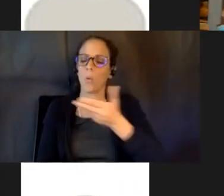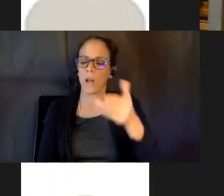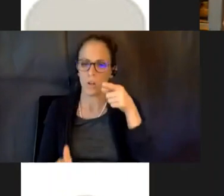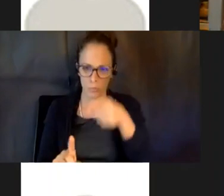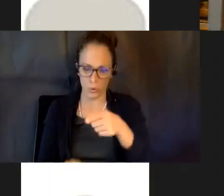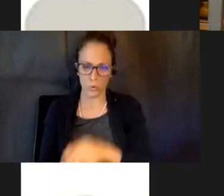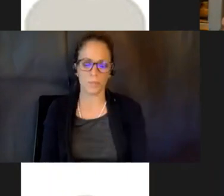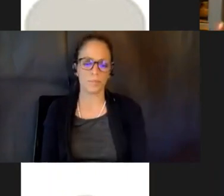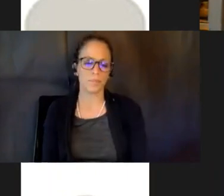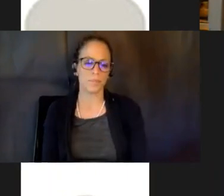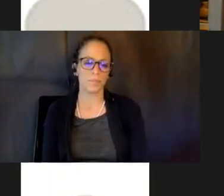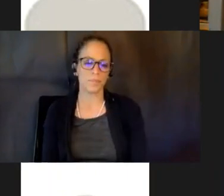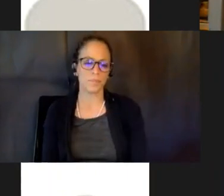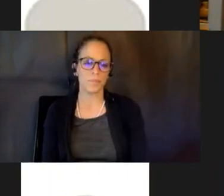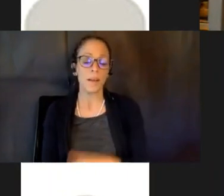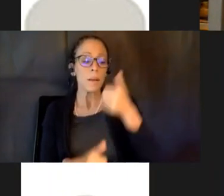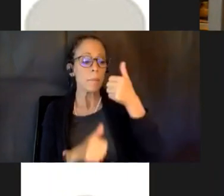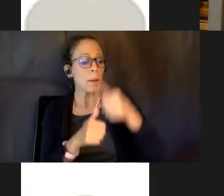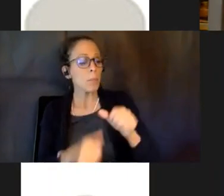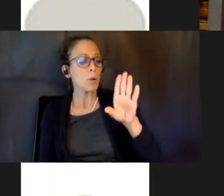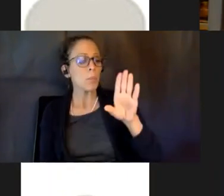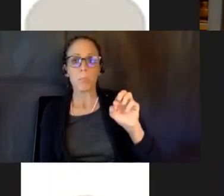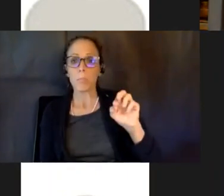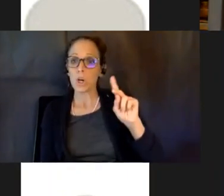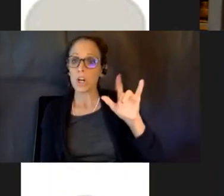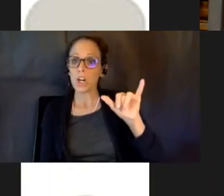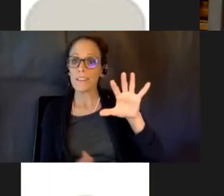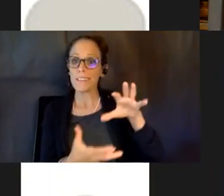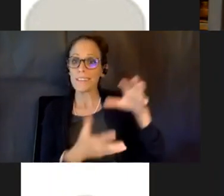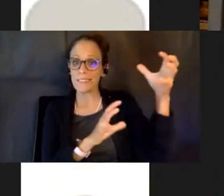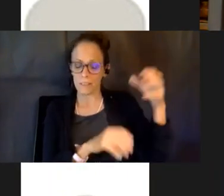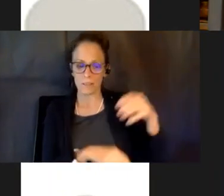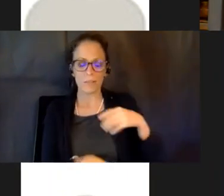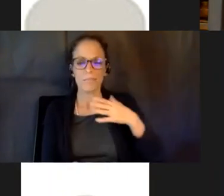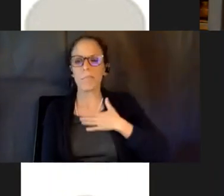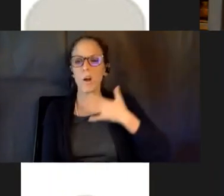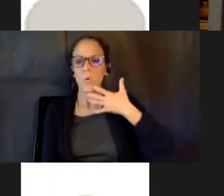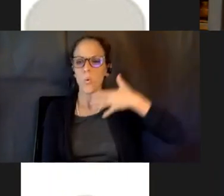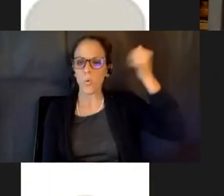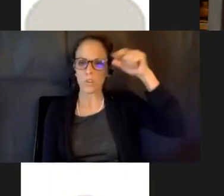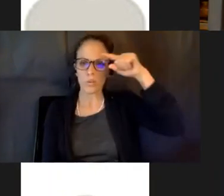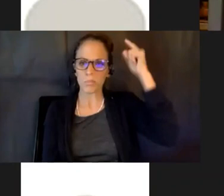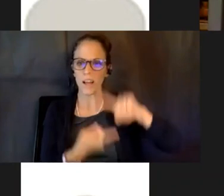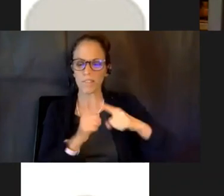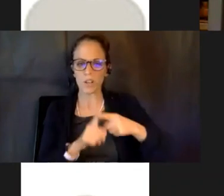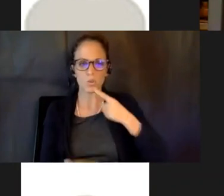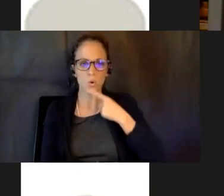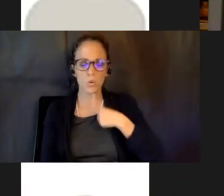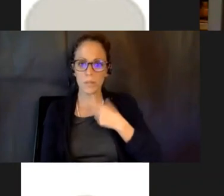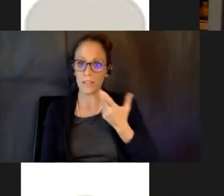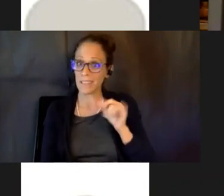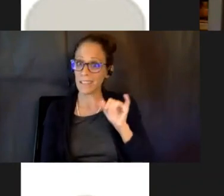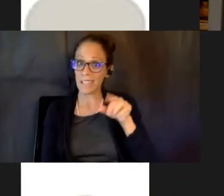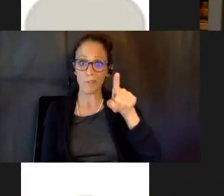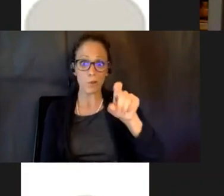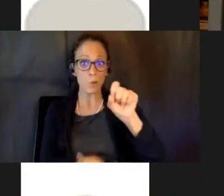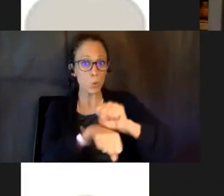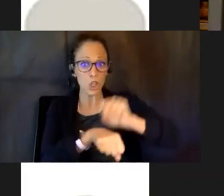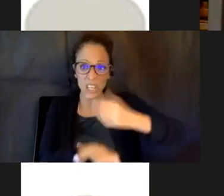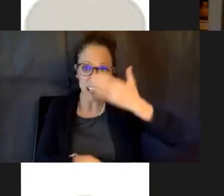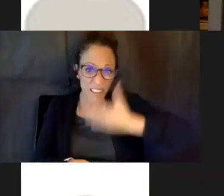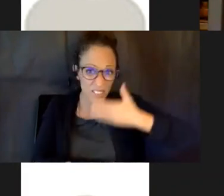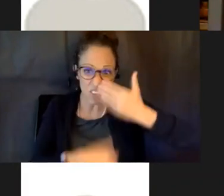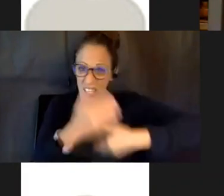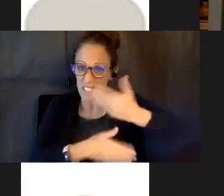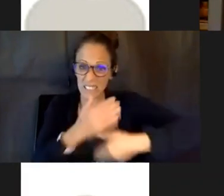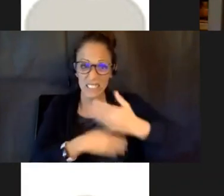that stuff was going down in Berkeley, she said, you know, when you're at the front of the line, and when you're on the edge, the cutting edge, and you're pushing, you